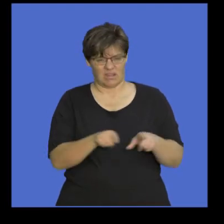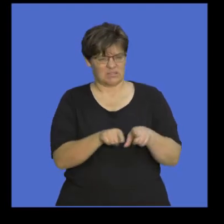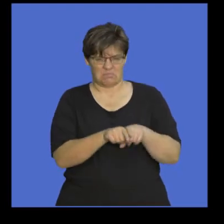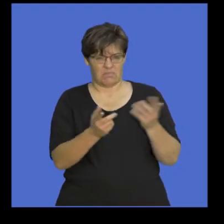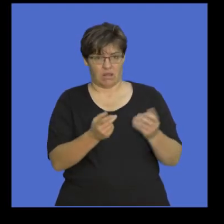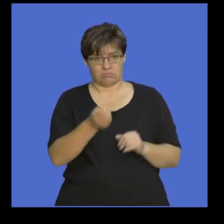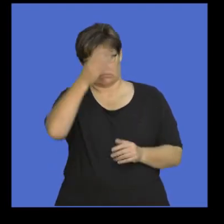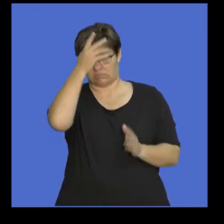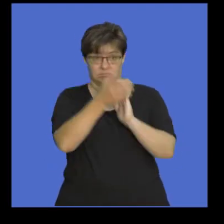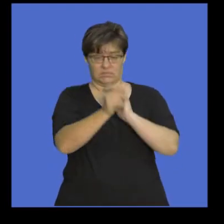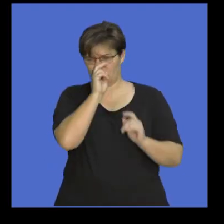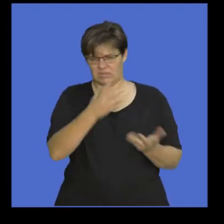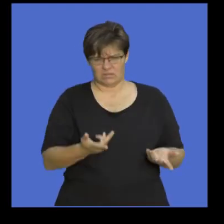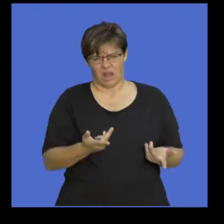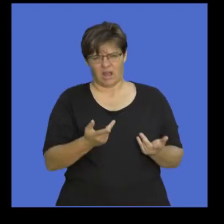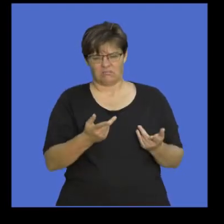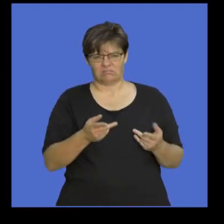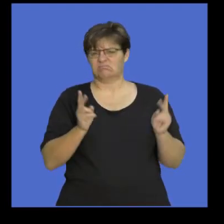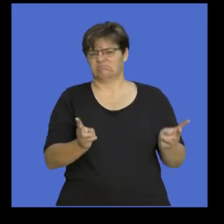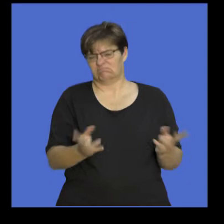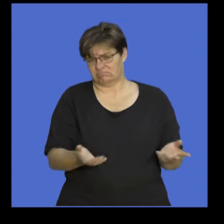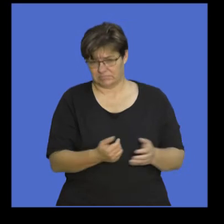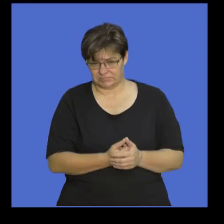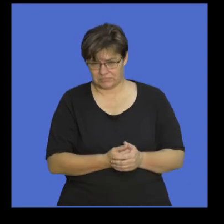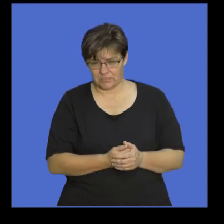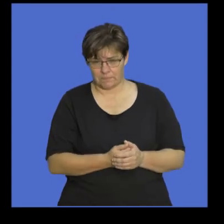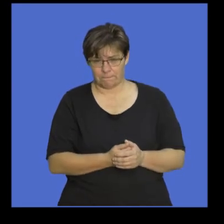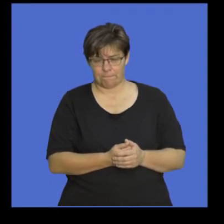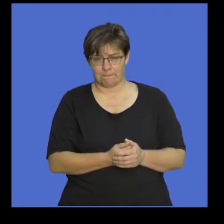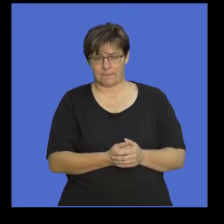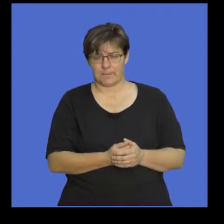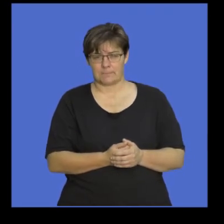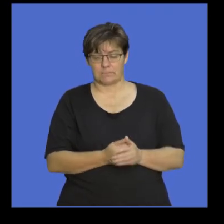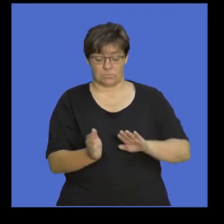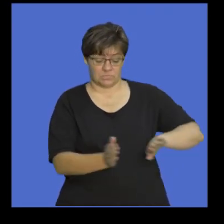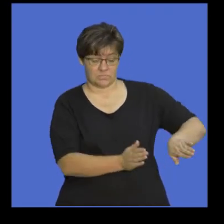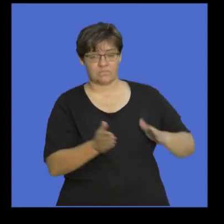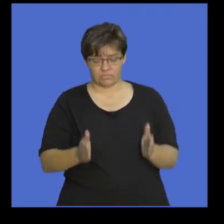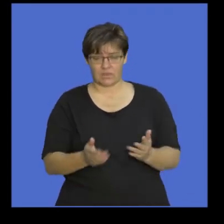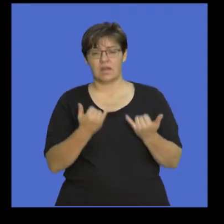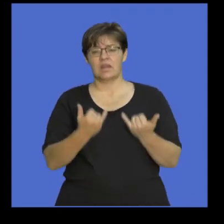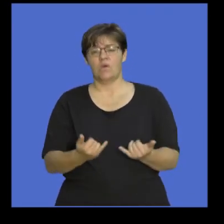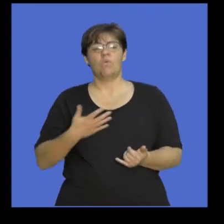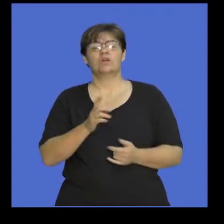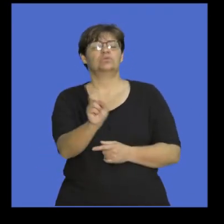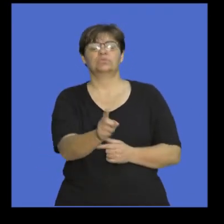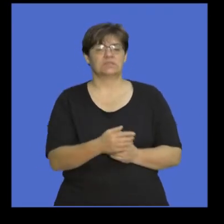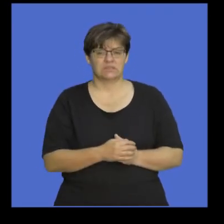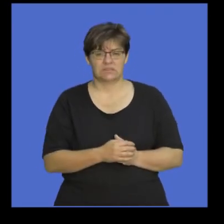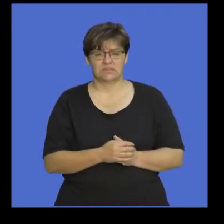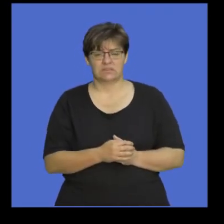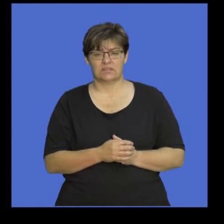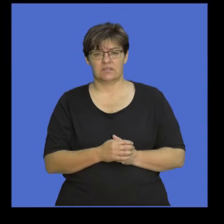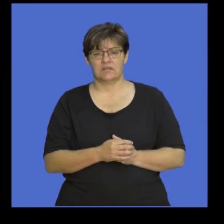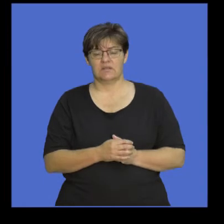rocket science about that. Okay, so this is what basically we have verified, okay? Right, now we want to measure resistance,